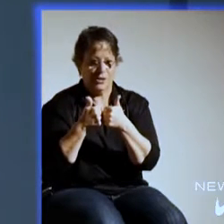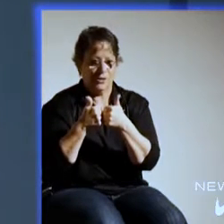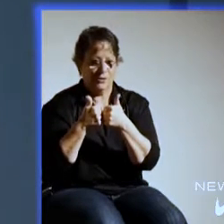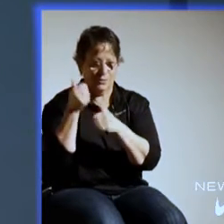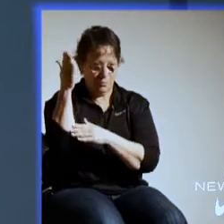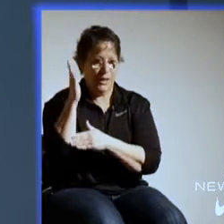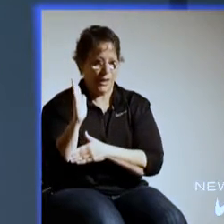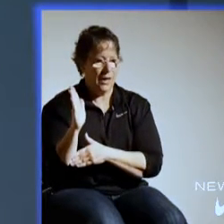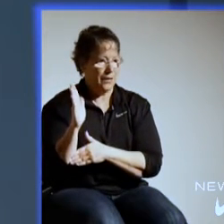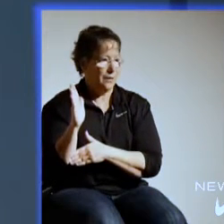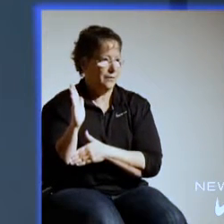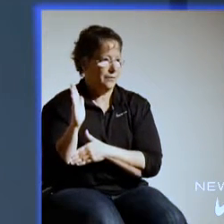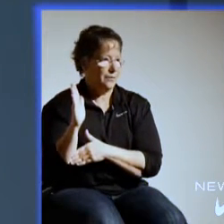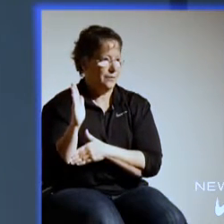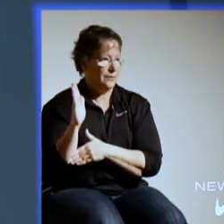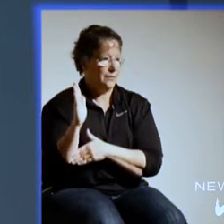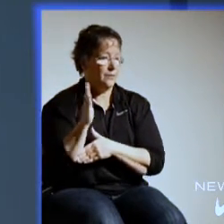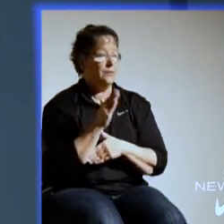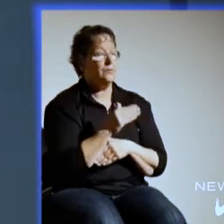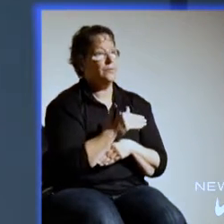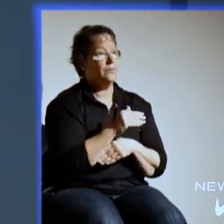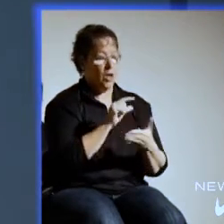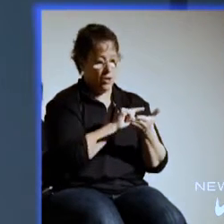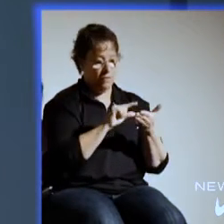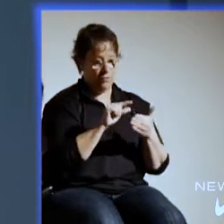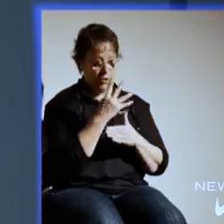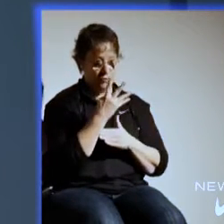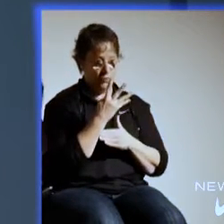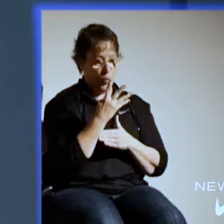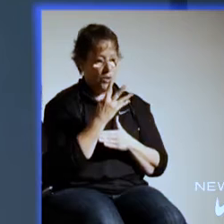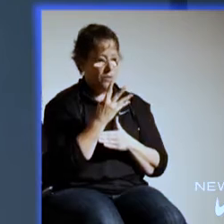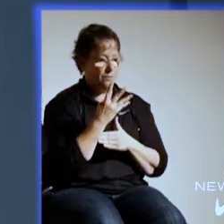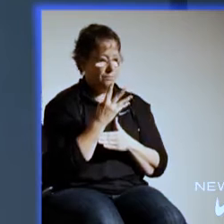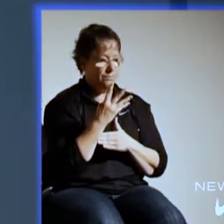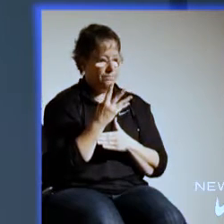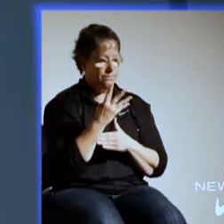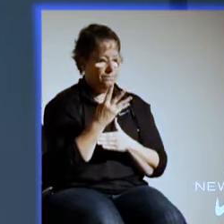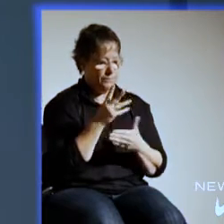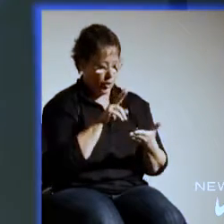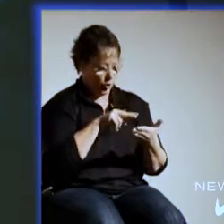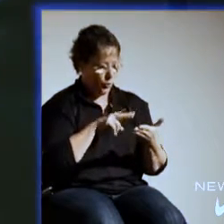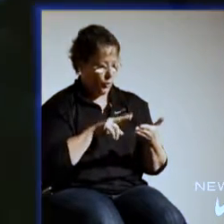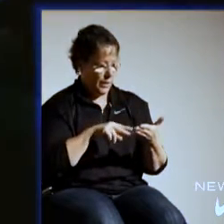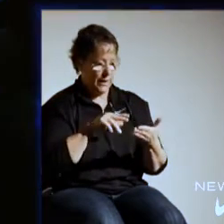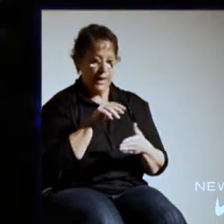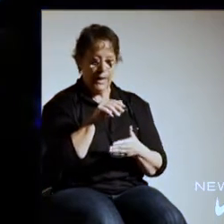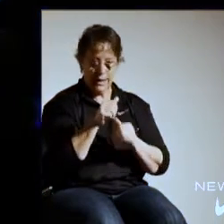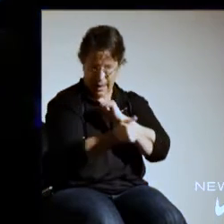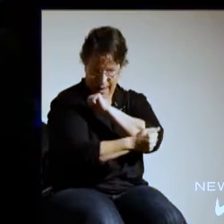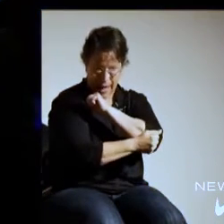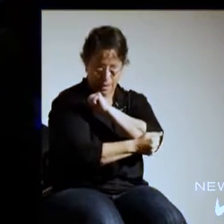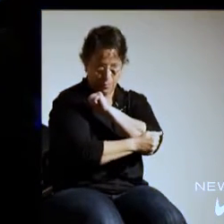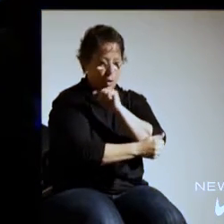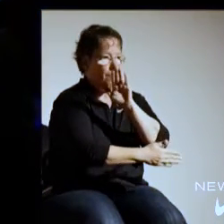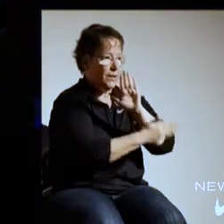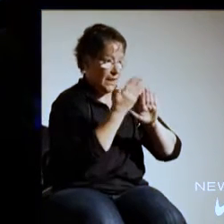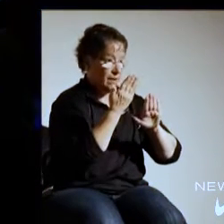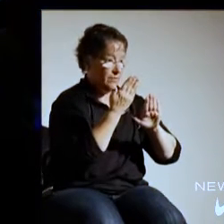Thankfully, verse 4 says, so Abram went as the Lord had told him. Good call.